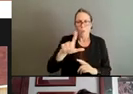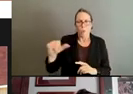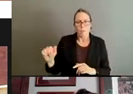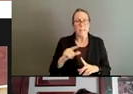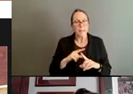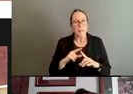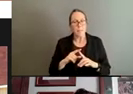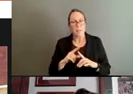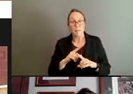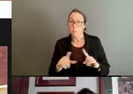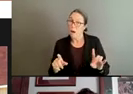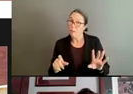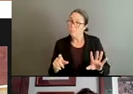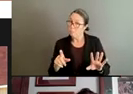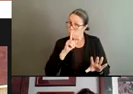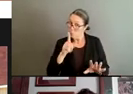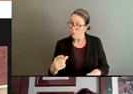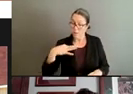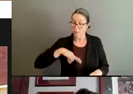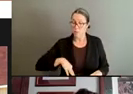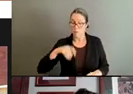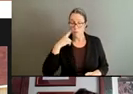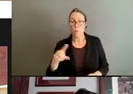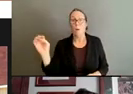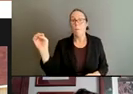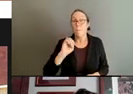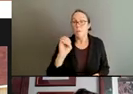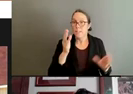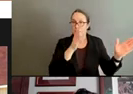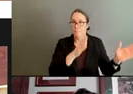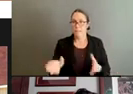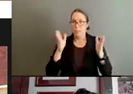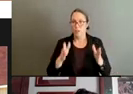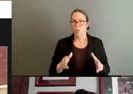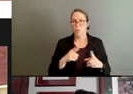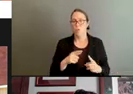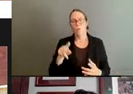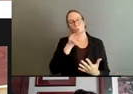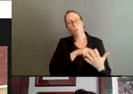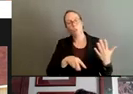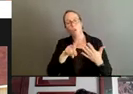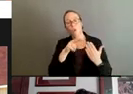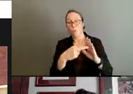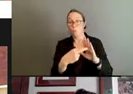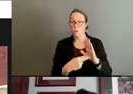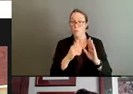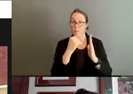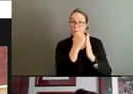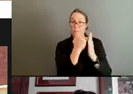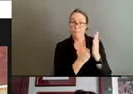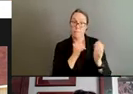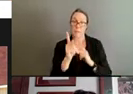noticed is it was very helpful for emergency planners to be able to look at those registries and figure